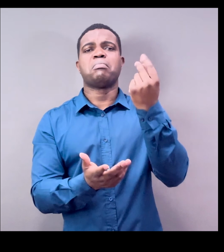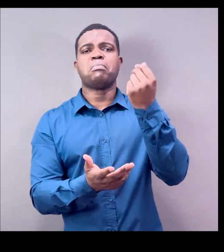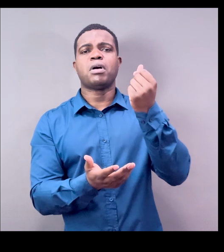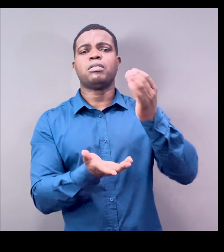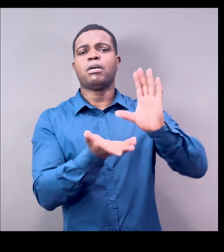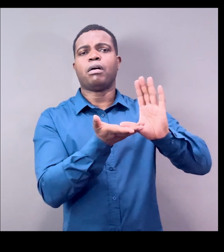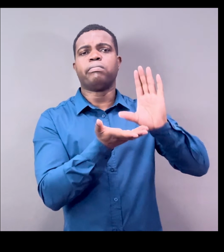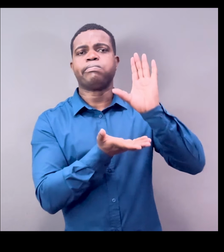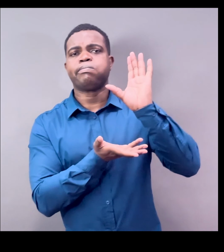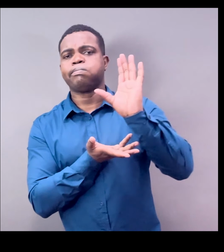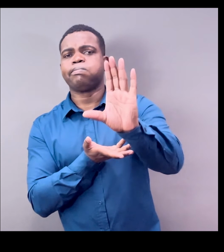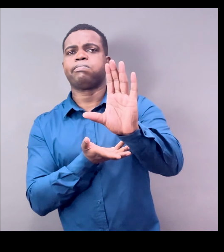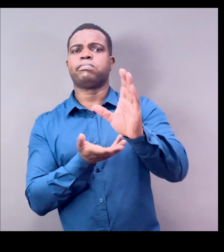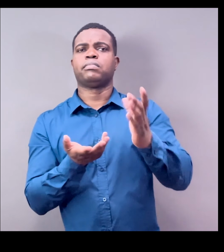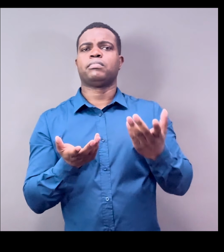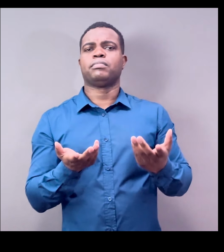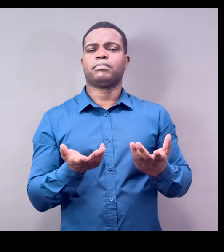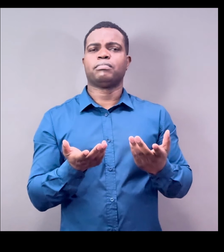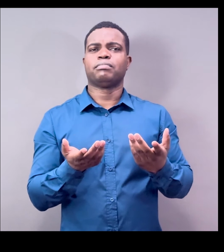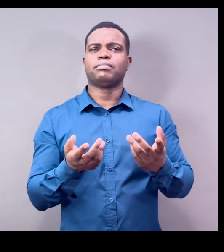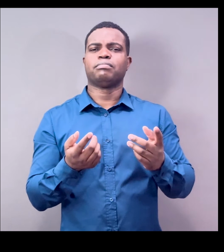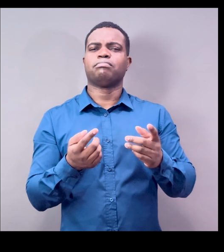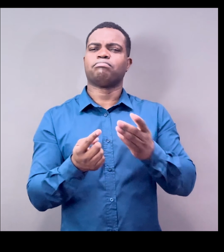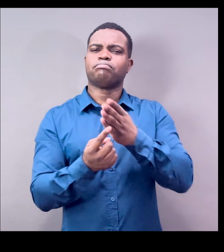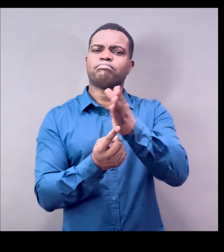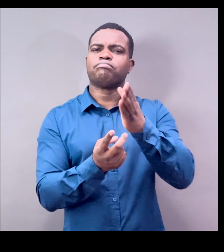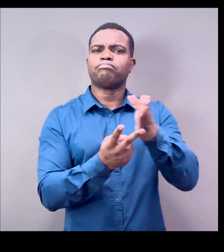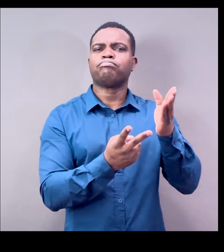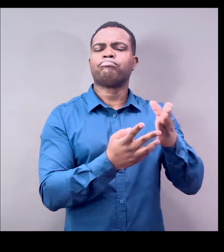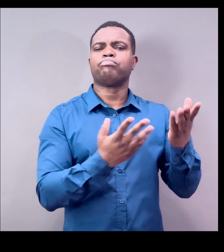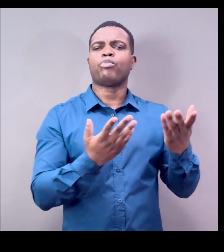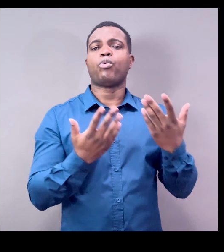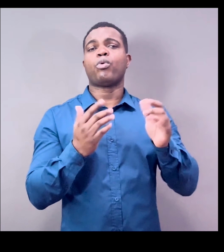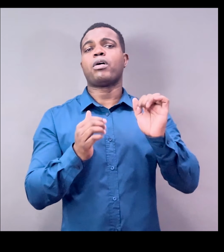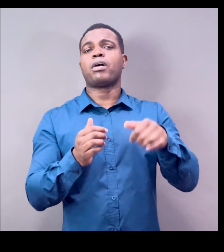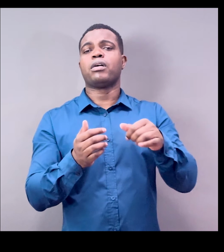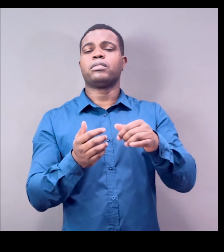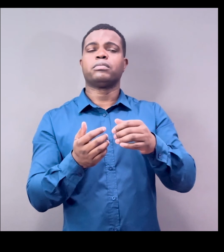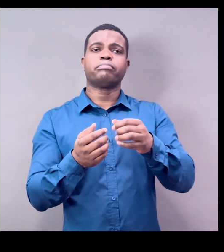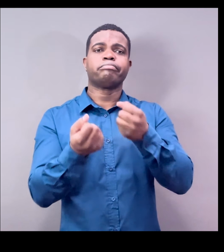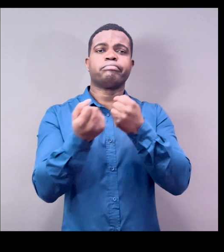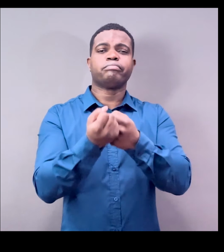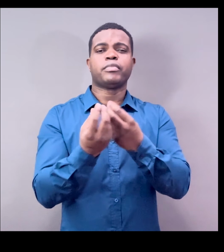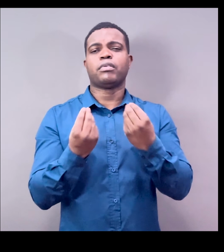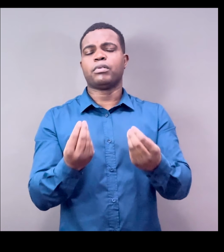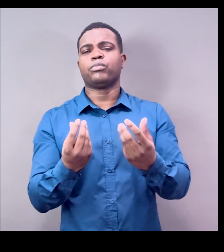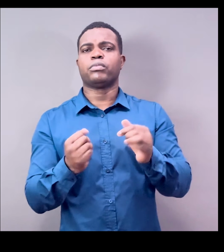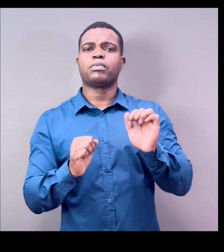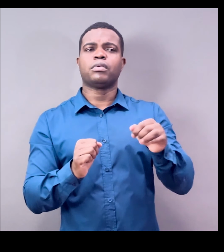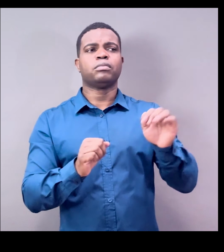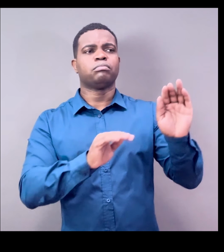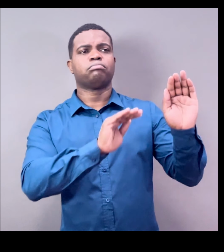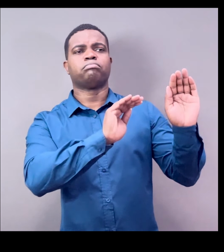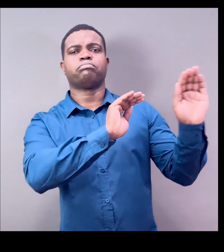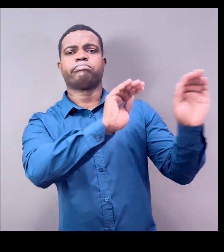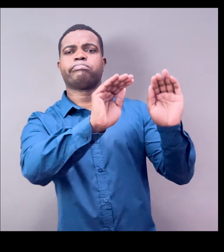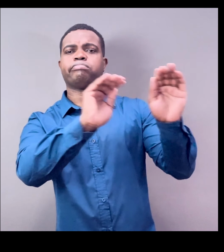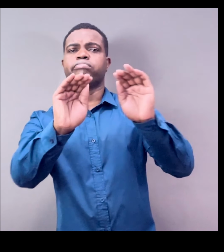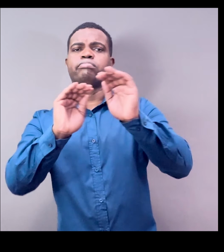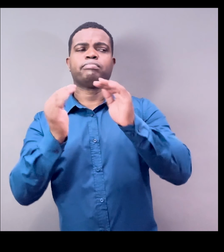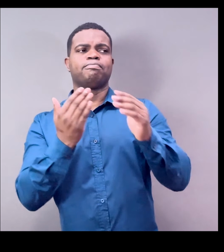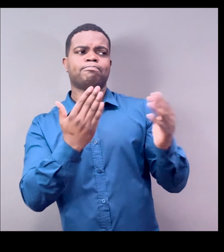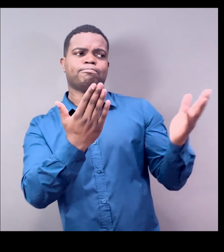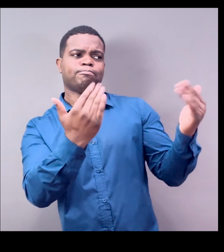they can contribute in cash. They can contribute with getting their partners